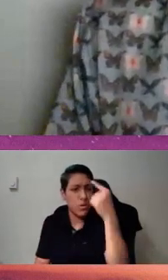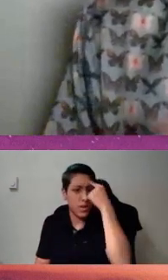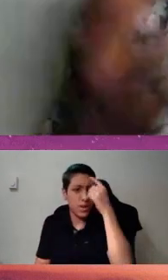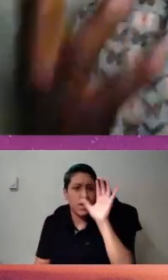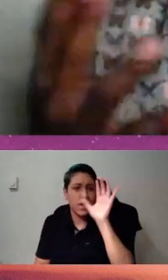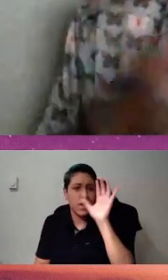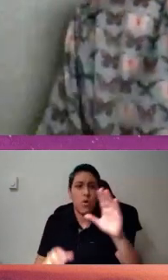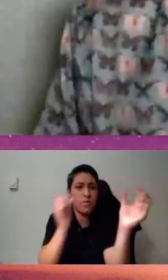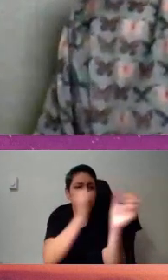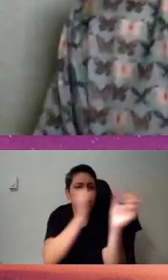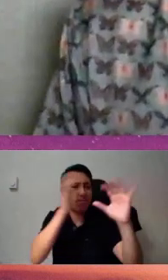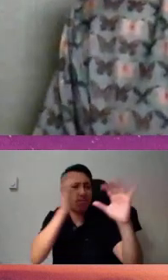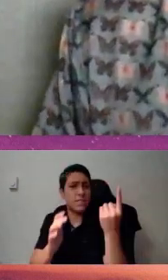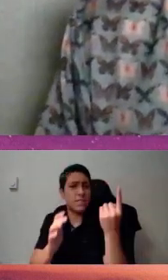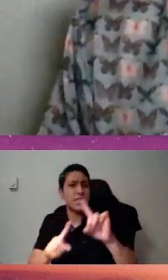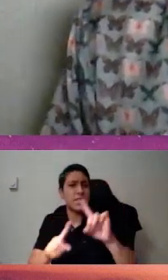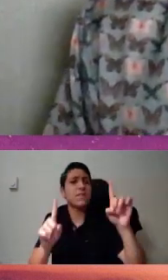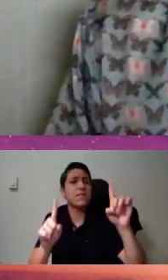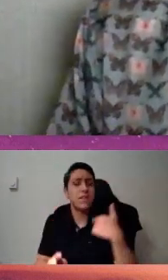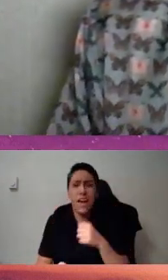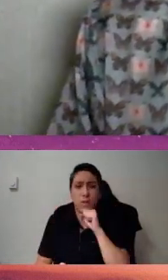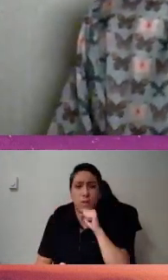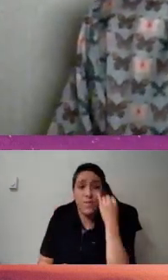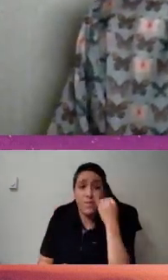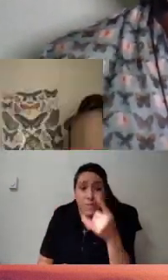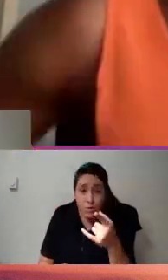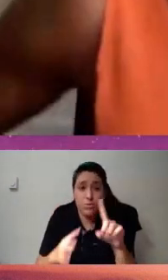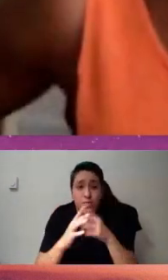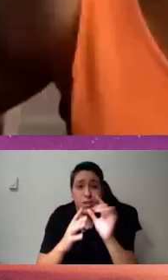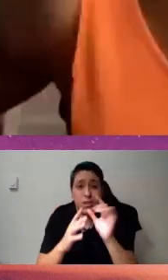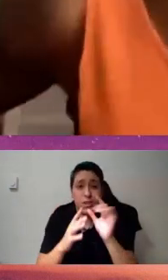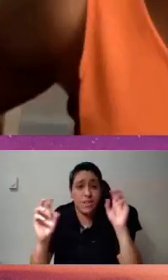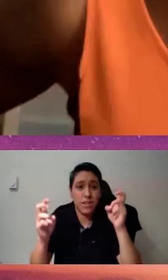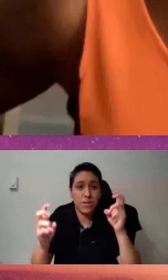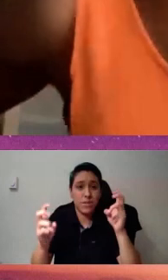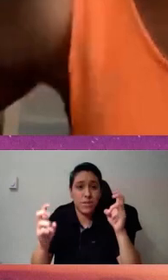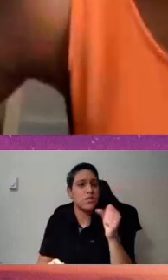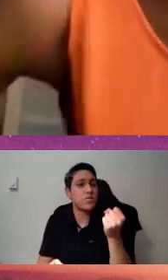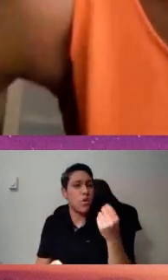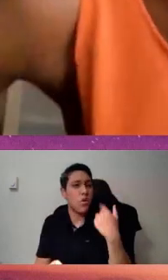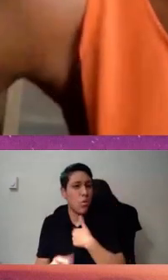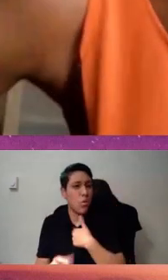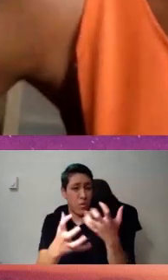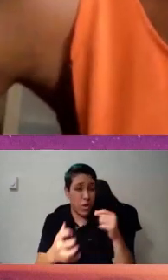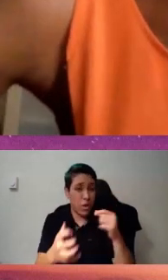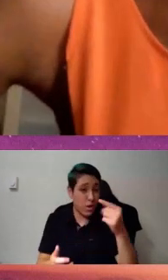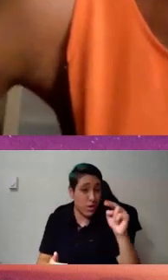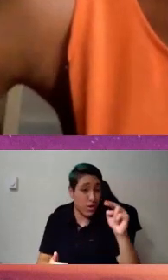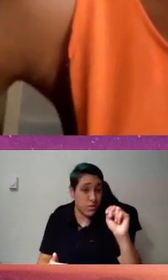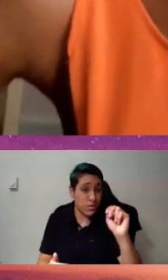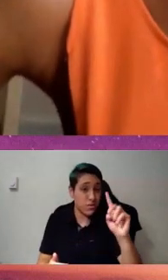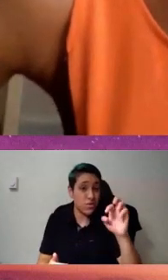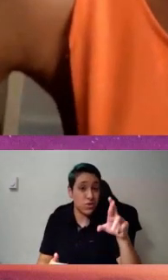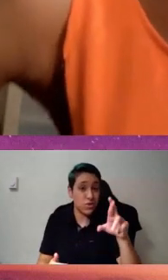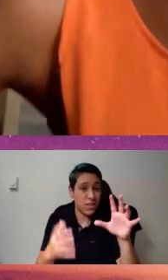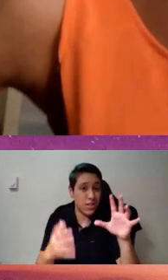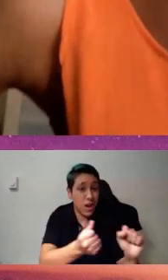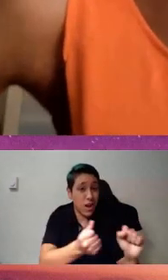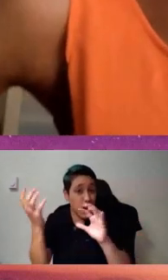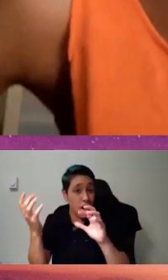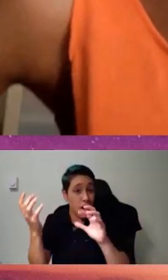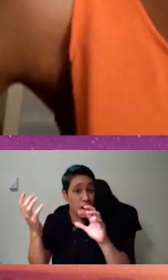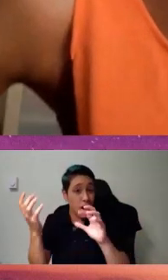for you if you could start us off on this subject. Yeah, what do you think about this? Is it gender abolition, or are we talking about something different here?